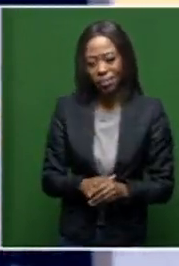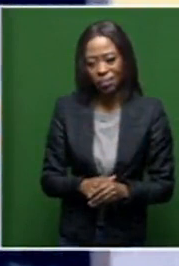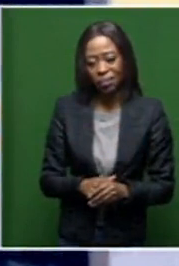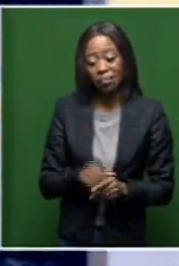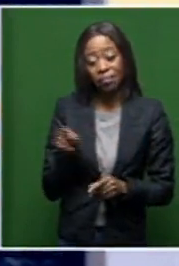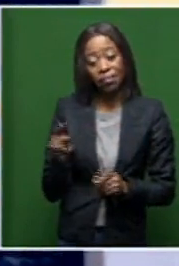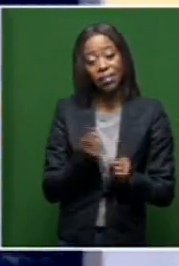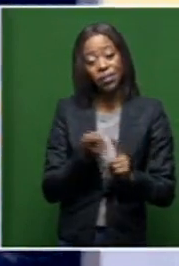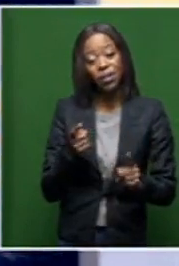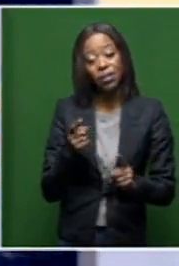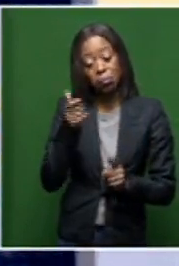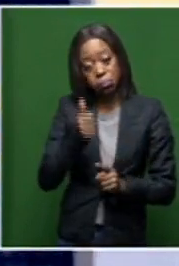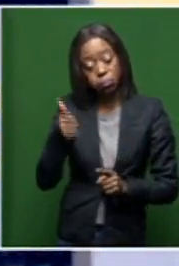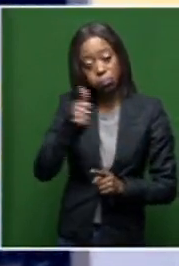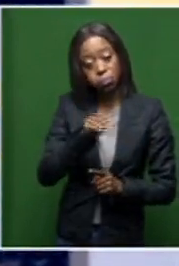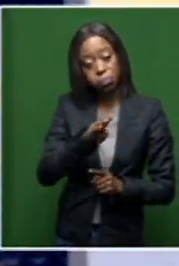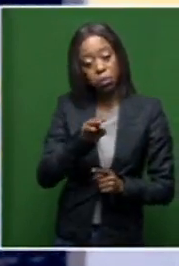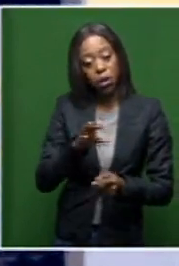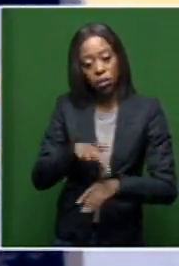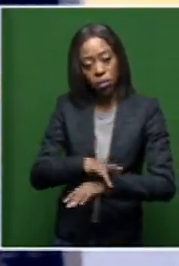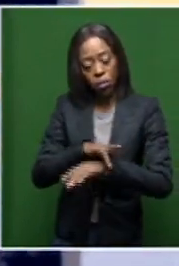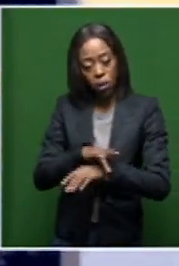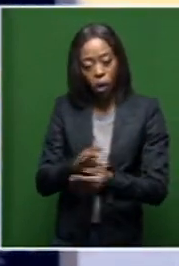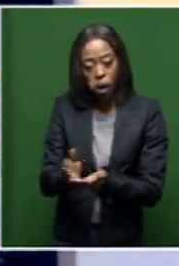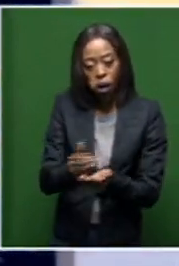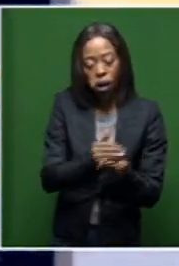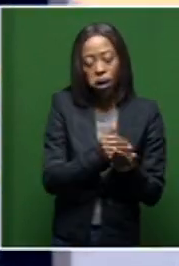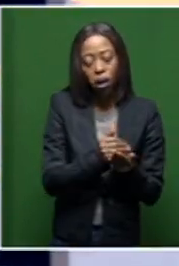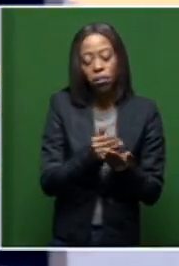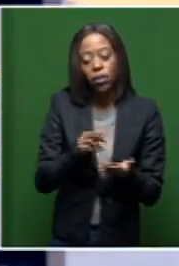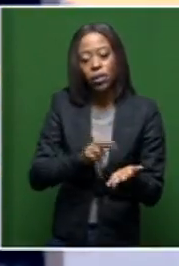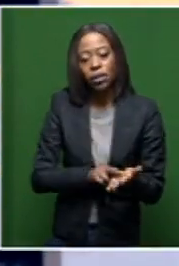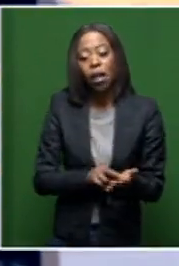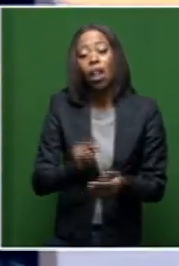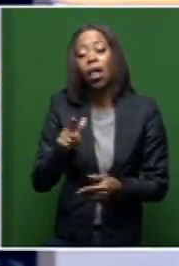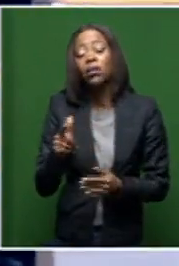of course, is she's the head of donor recruitment for the South African Bone Marrow Registry. Right, a little bit late with the news, 2 minutes.